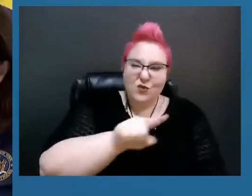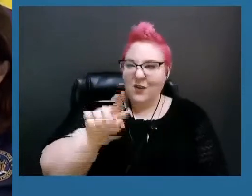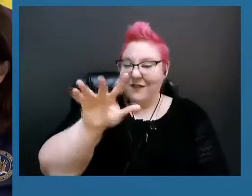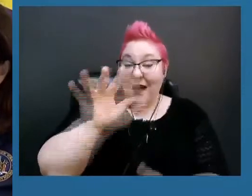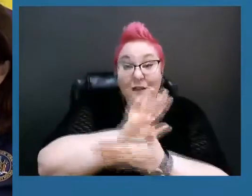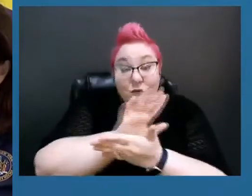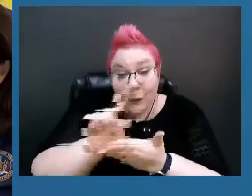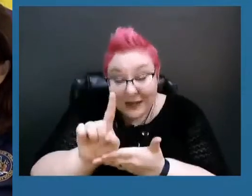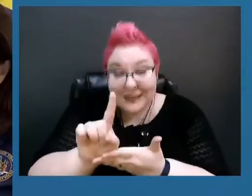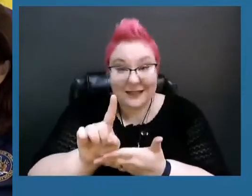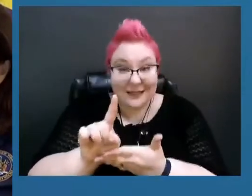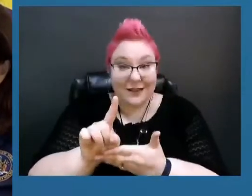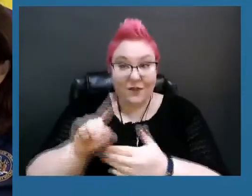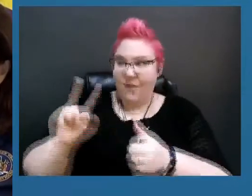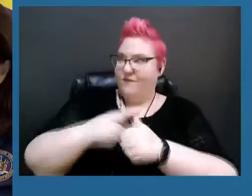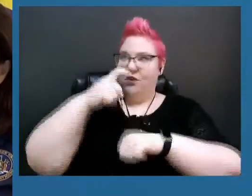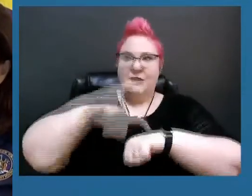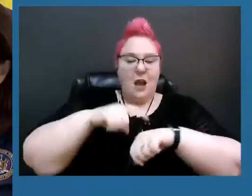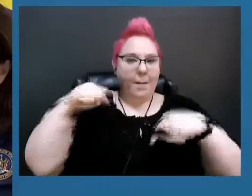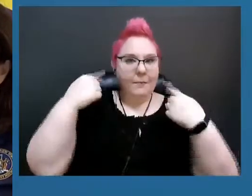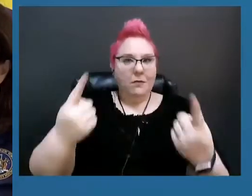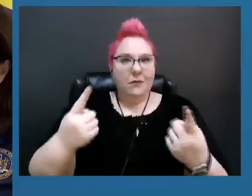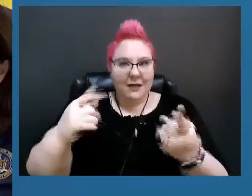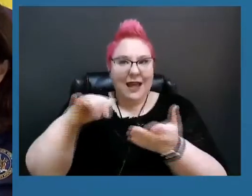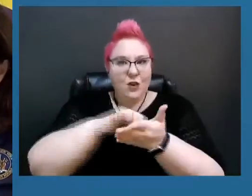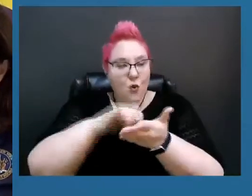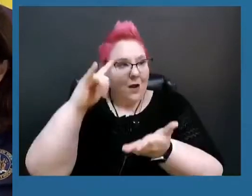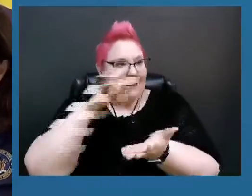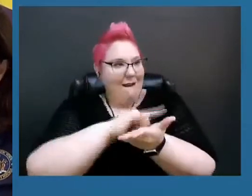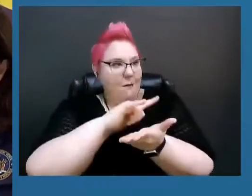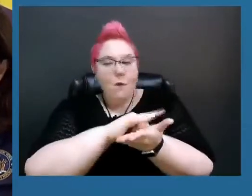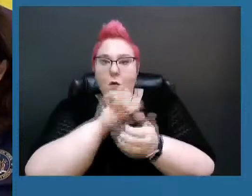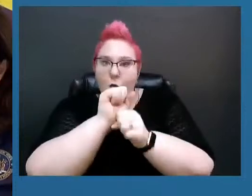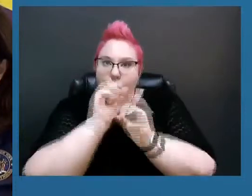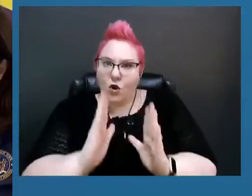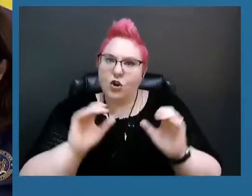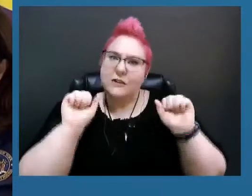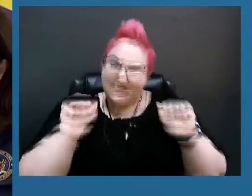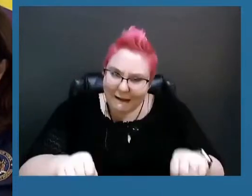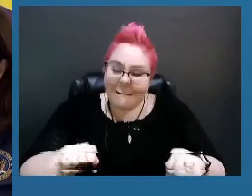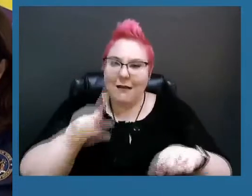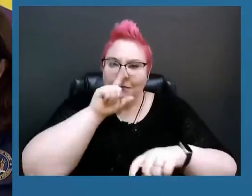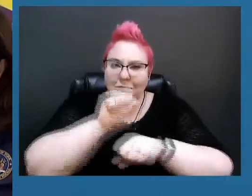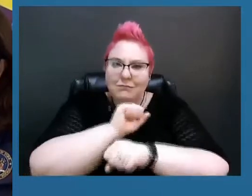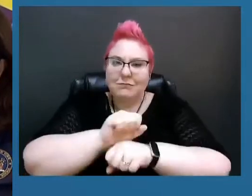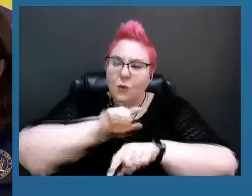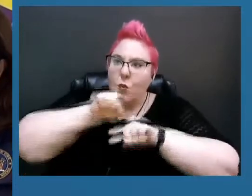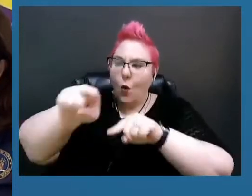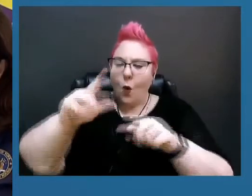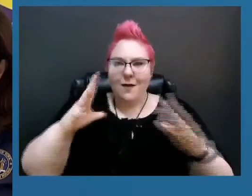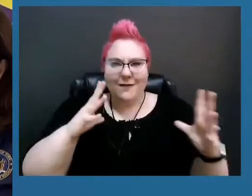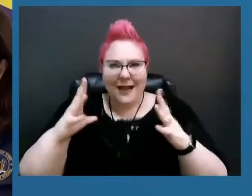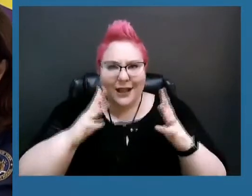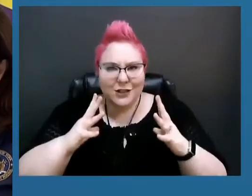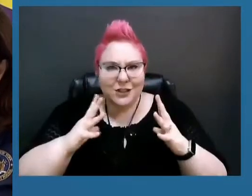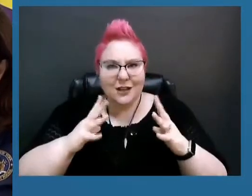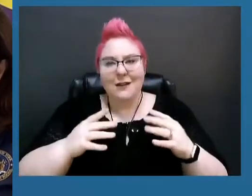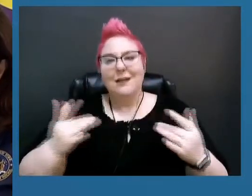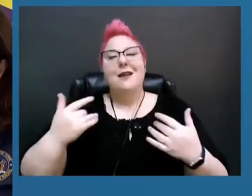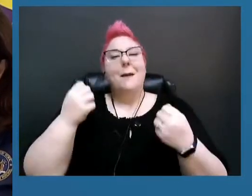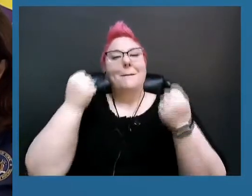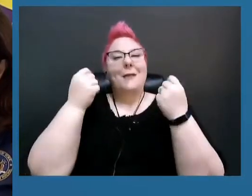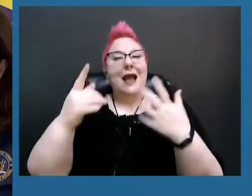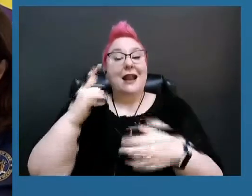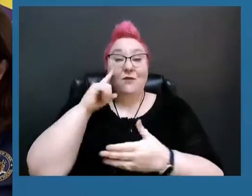York airport workers can go and take vacation with their families. Many take a week vacation for the